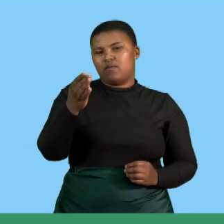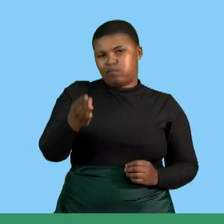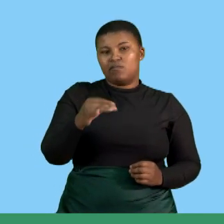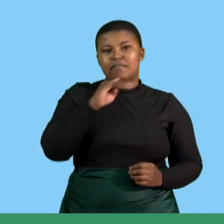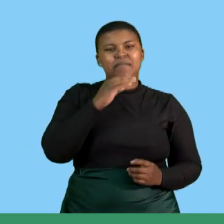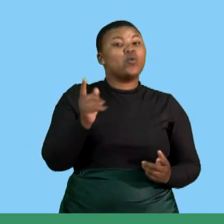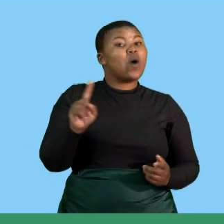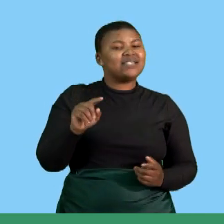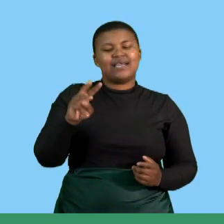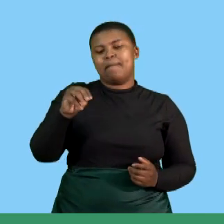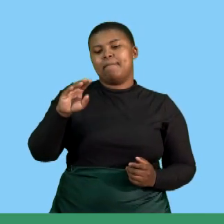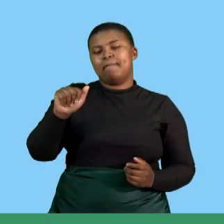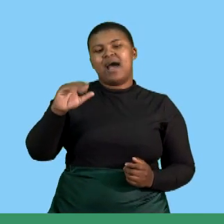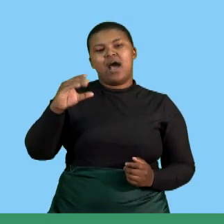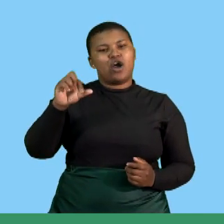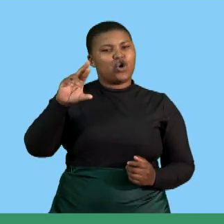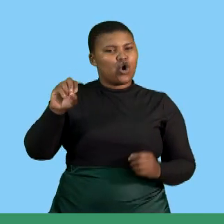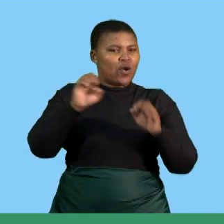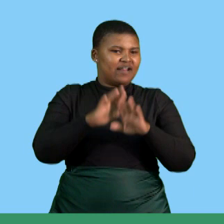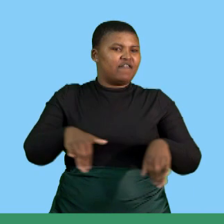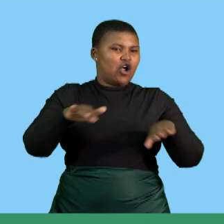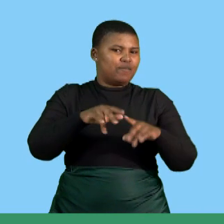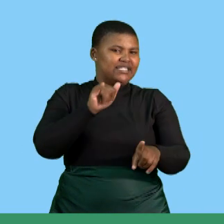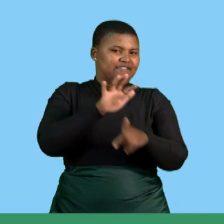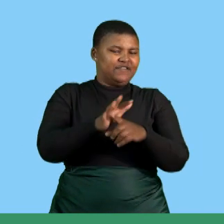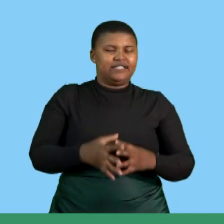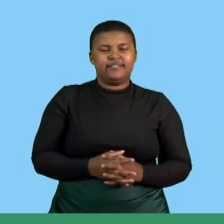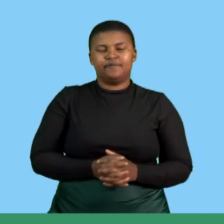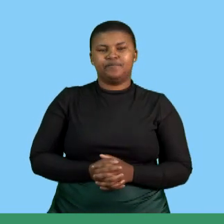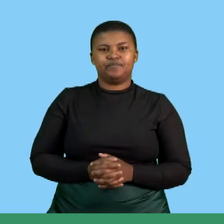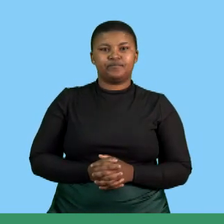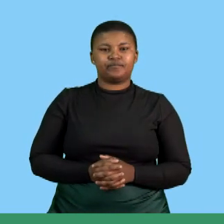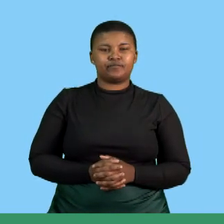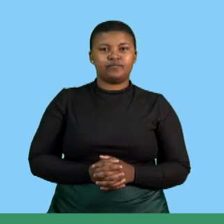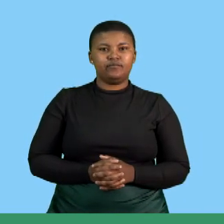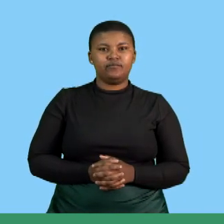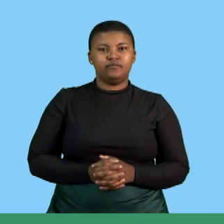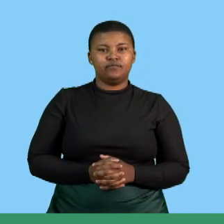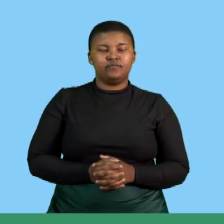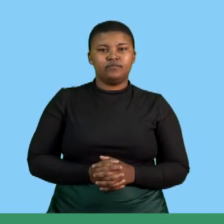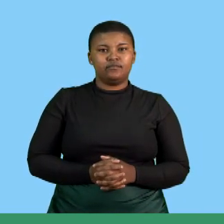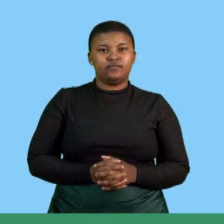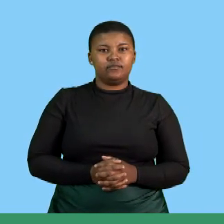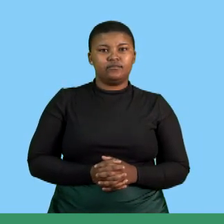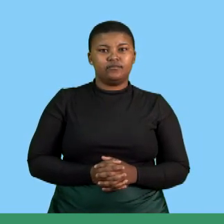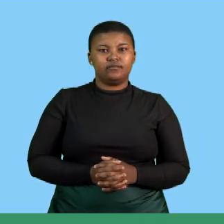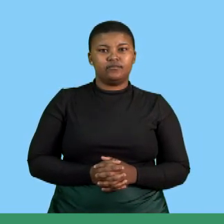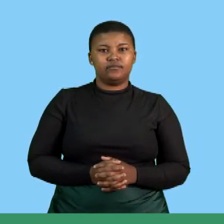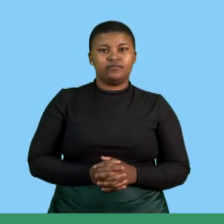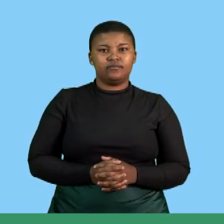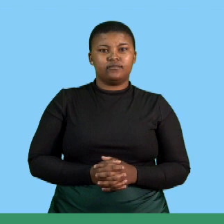answer of components of the macro environment. So our answer then will be macro